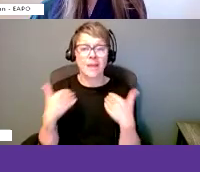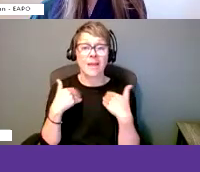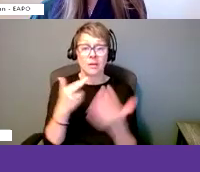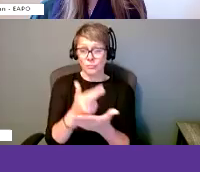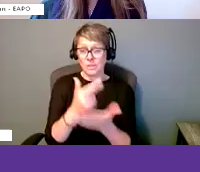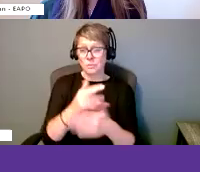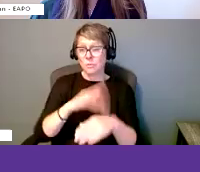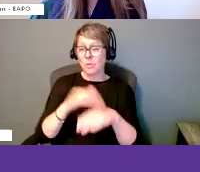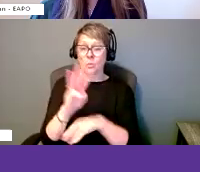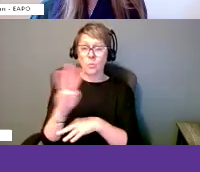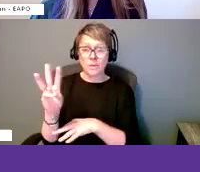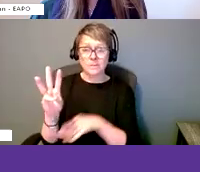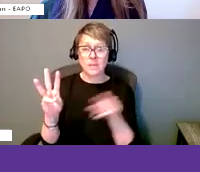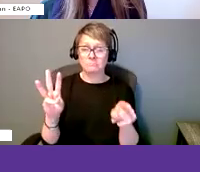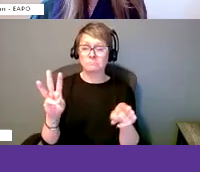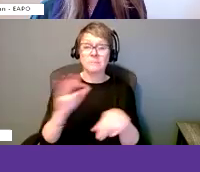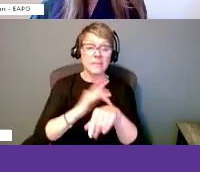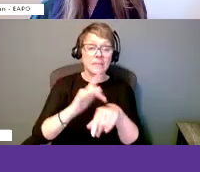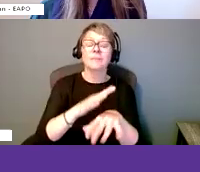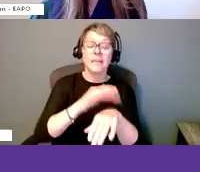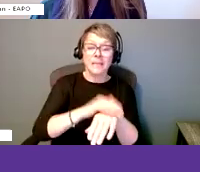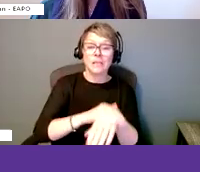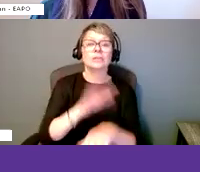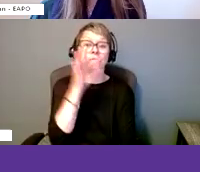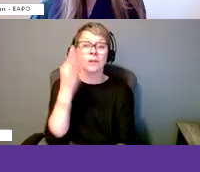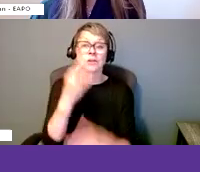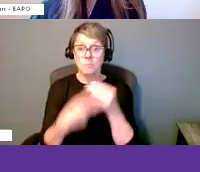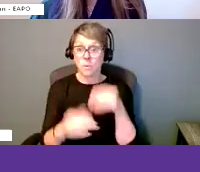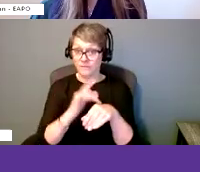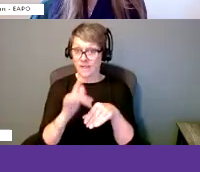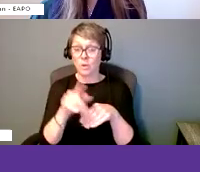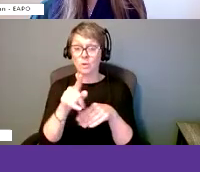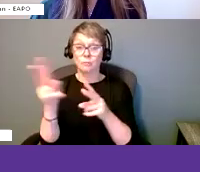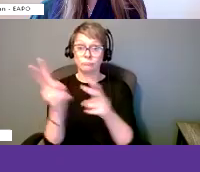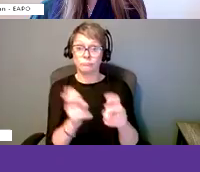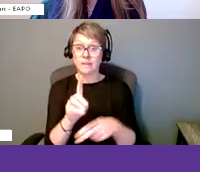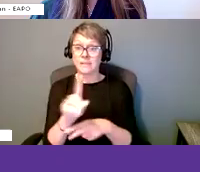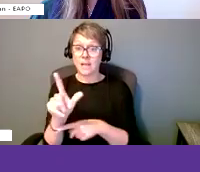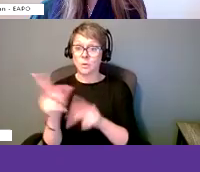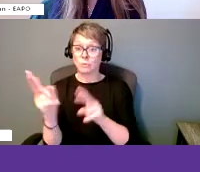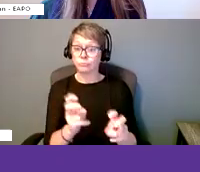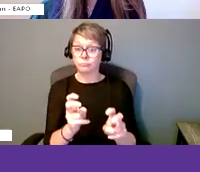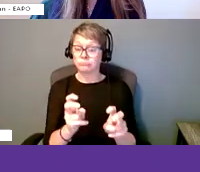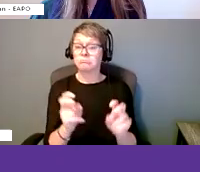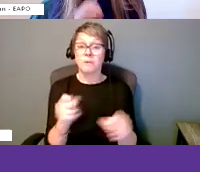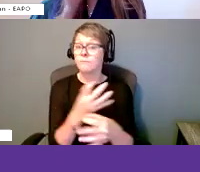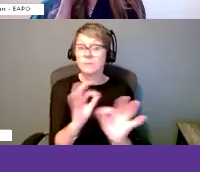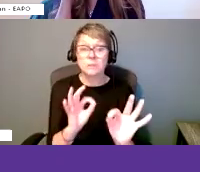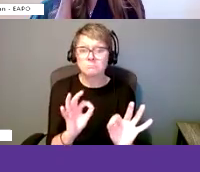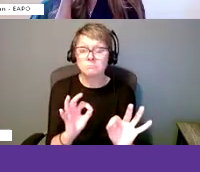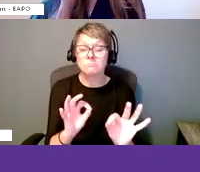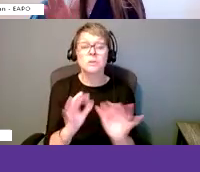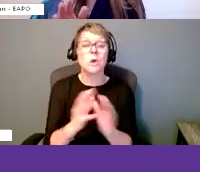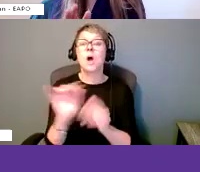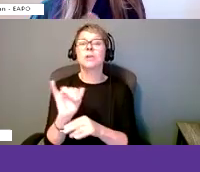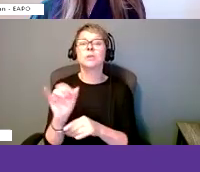website that are available in English and French that you can go and download, free, and social posts. So if